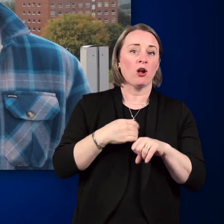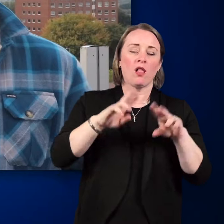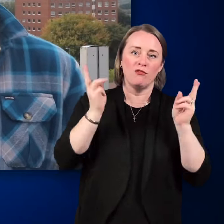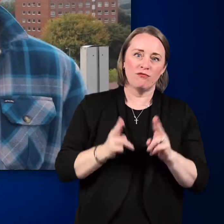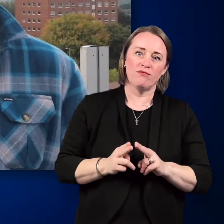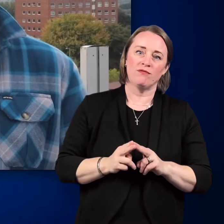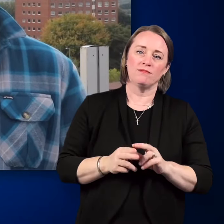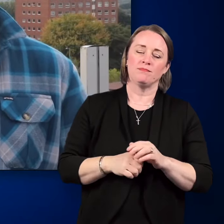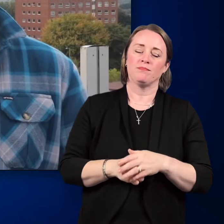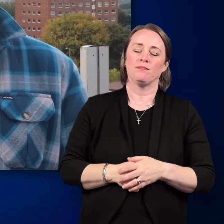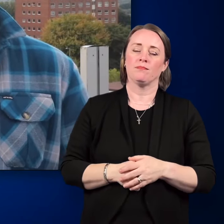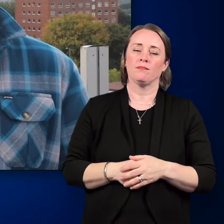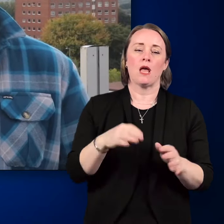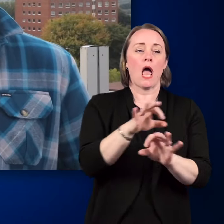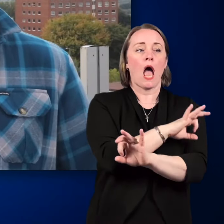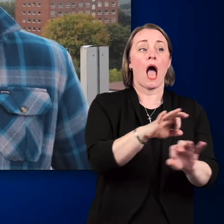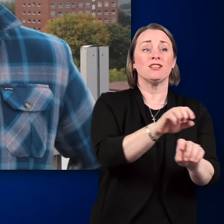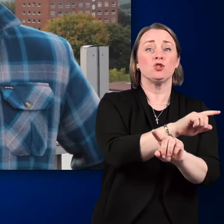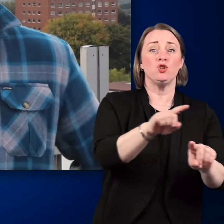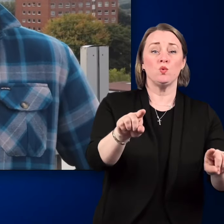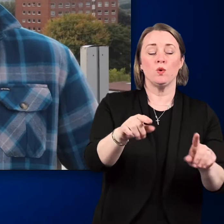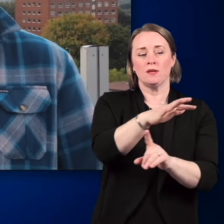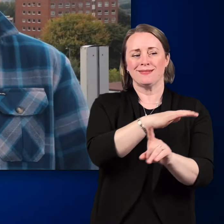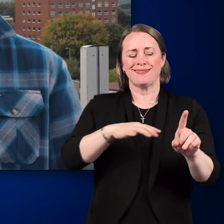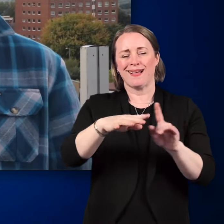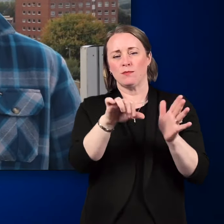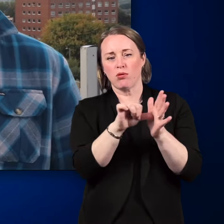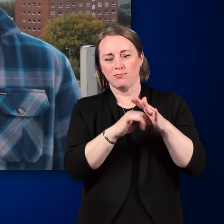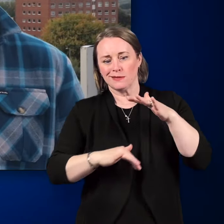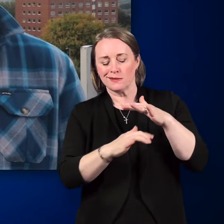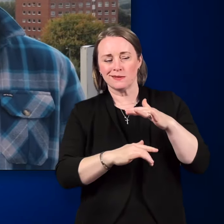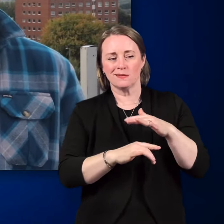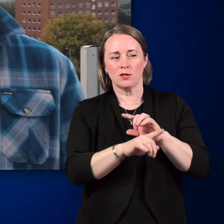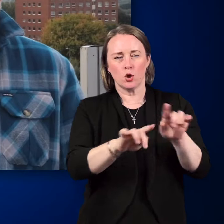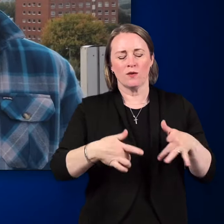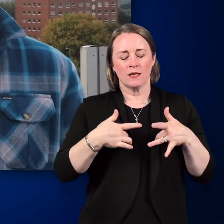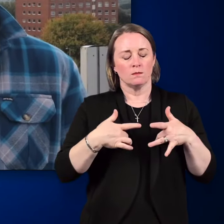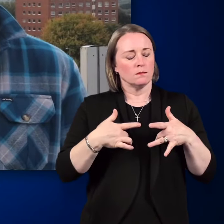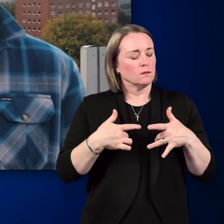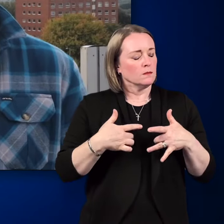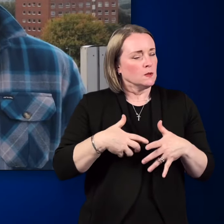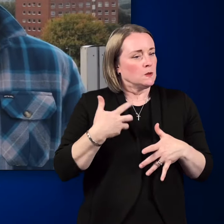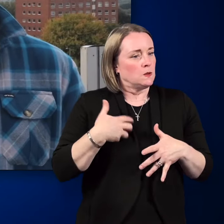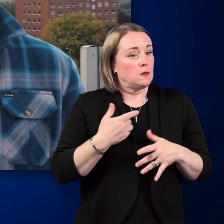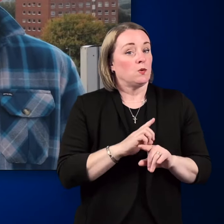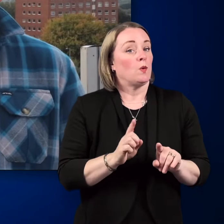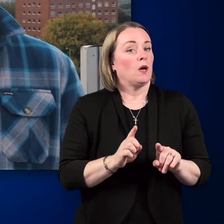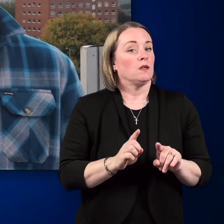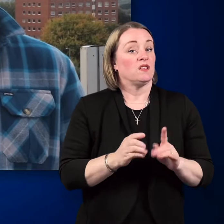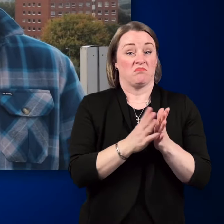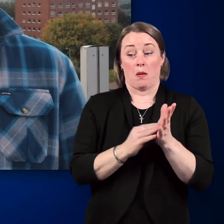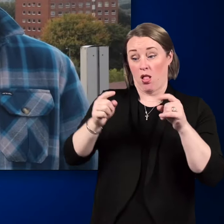what annoys you? As you look at society, maybe as you look at your town, our town,